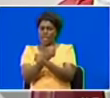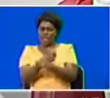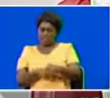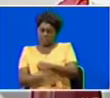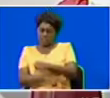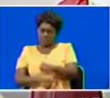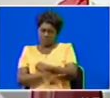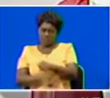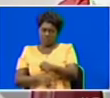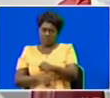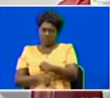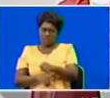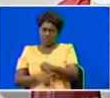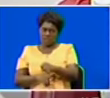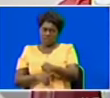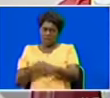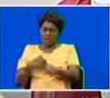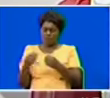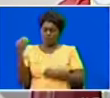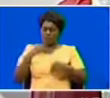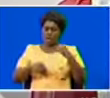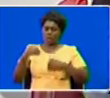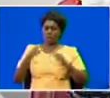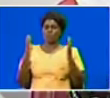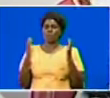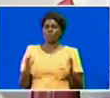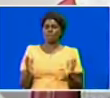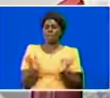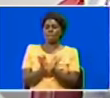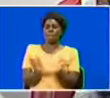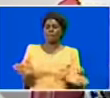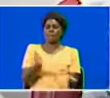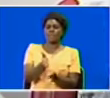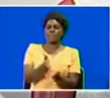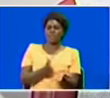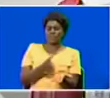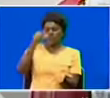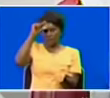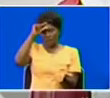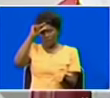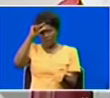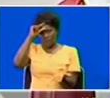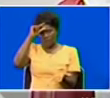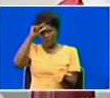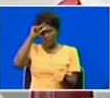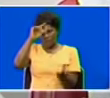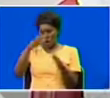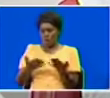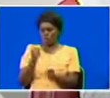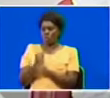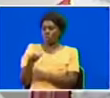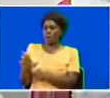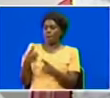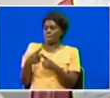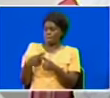this election, they have big, very big scandals from the public sector, or they stole from the government, or wherever they're working. But in an